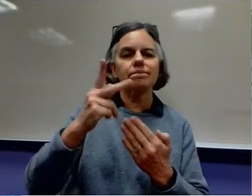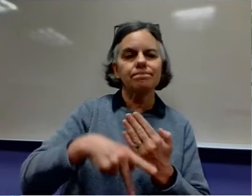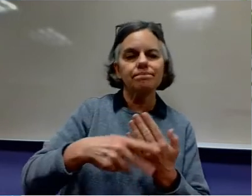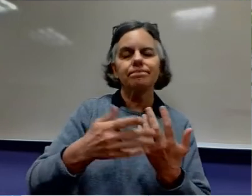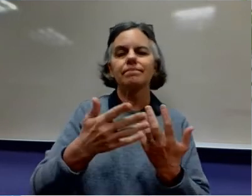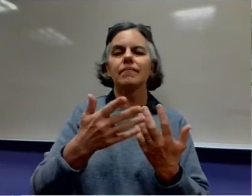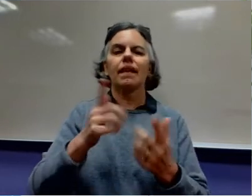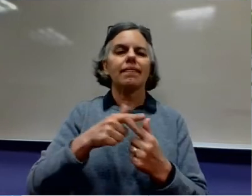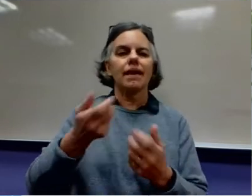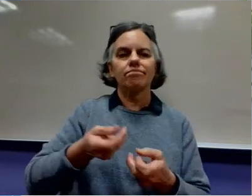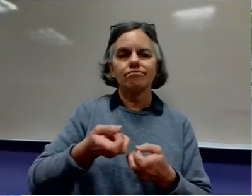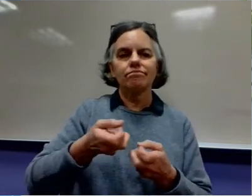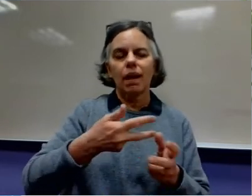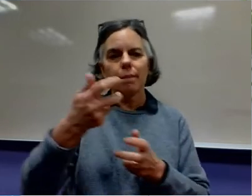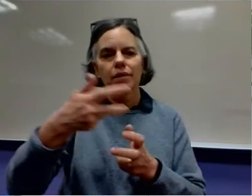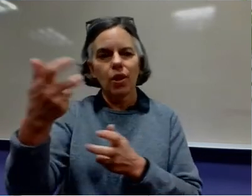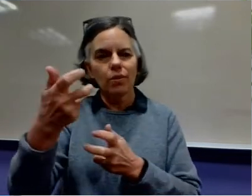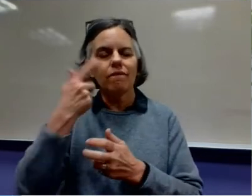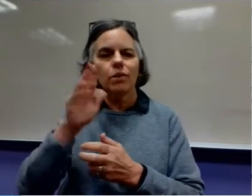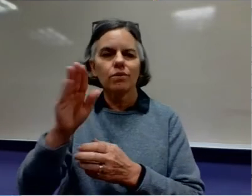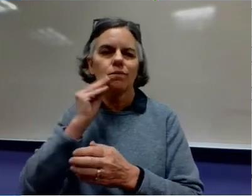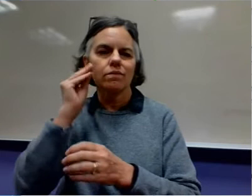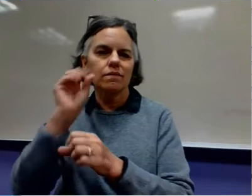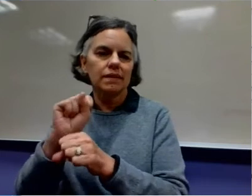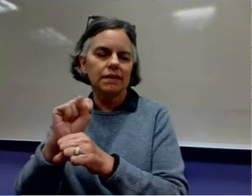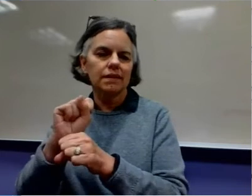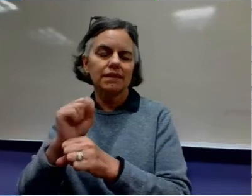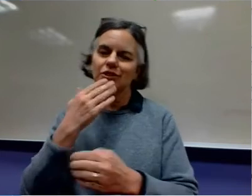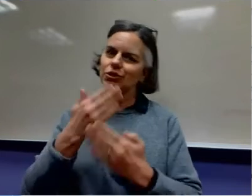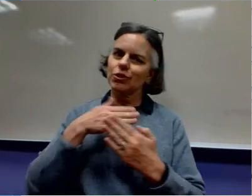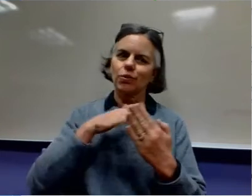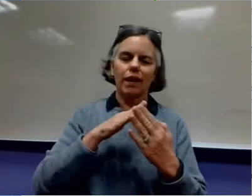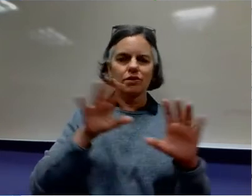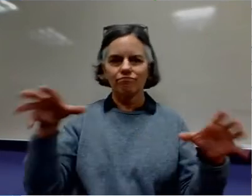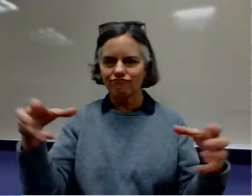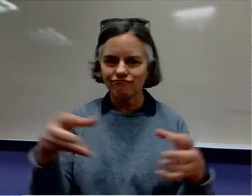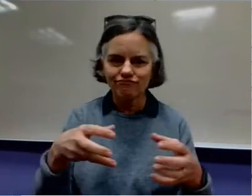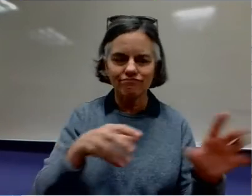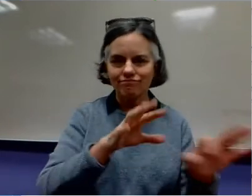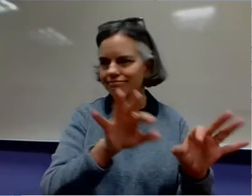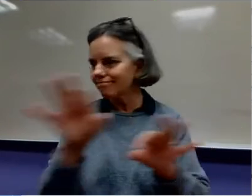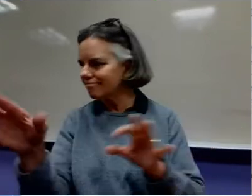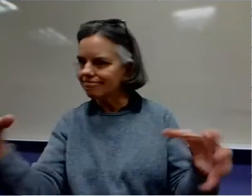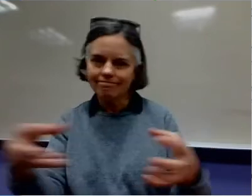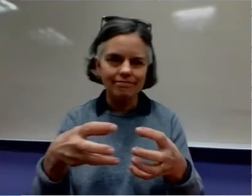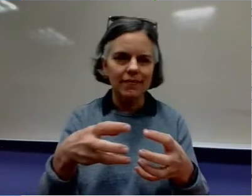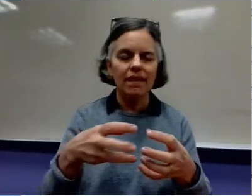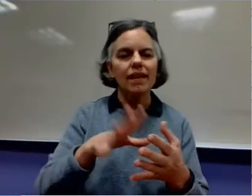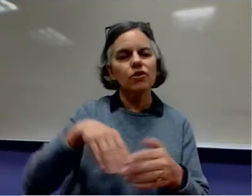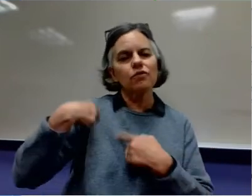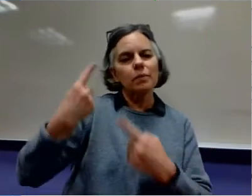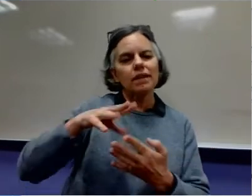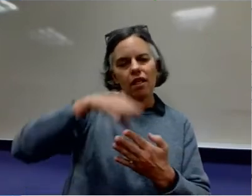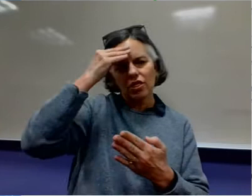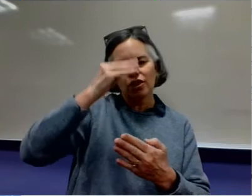that to me for your assignment. Okay, so just a good way to bring everything together that you've been learning about the belief systems.